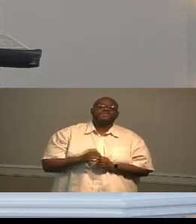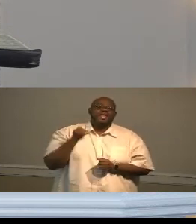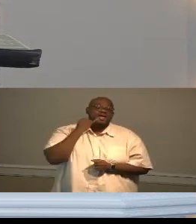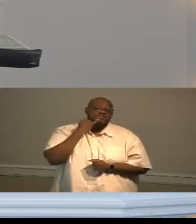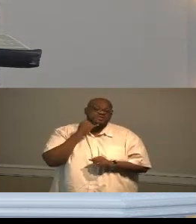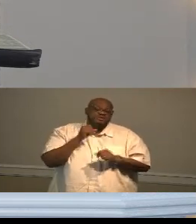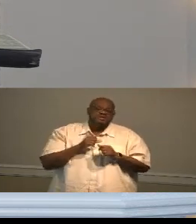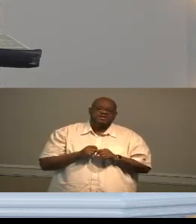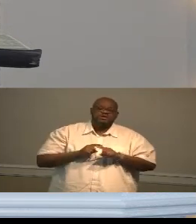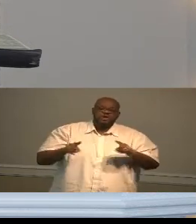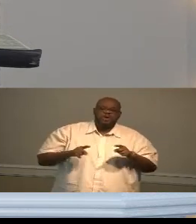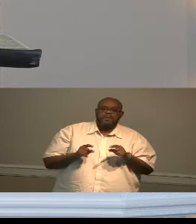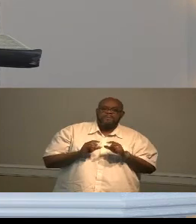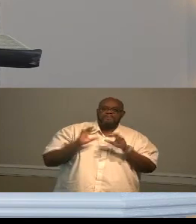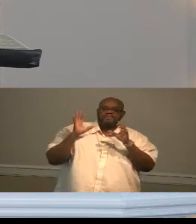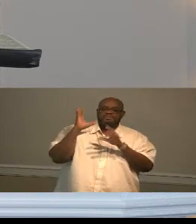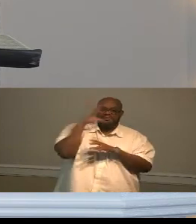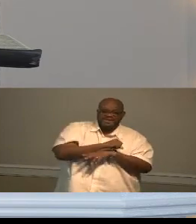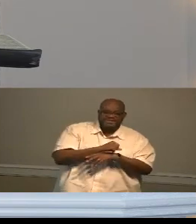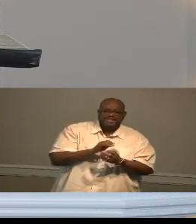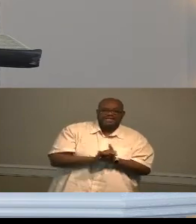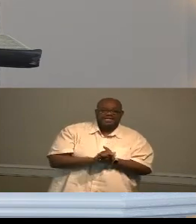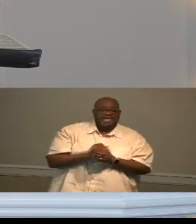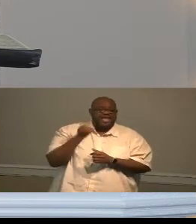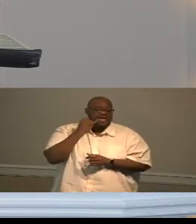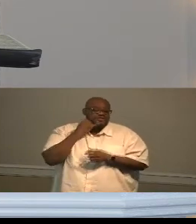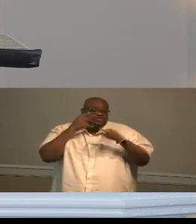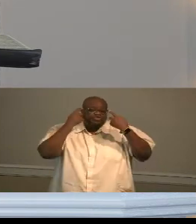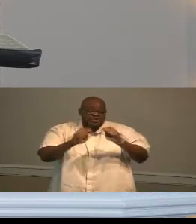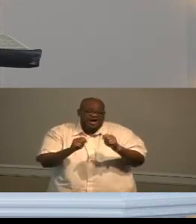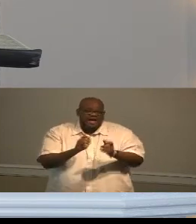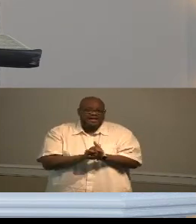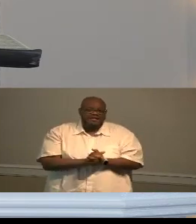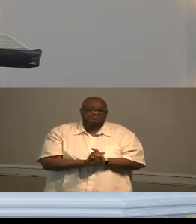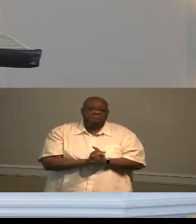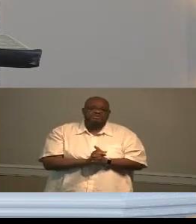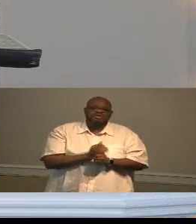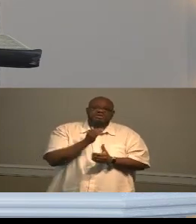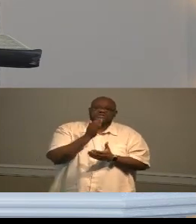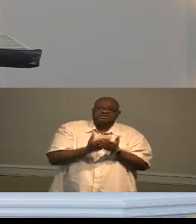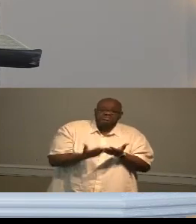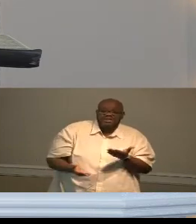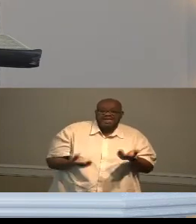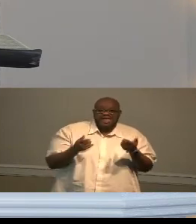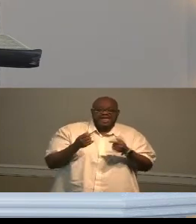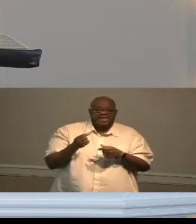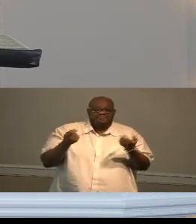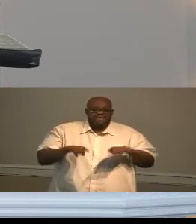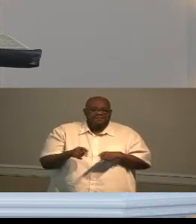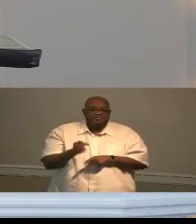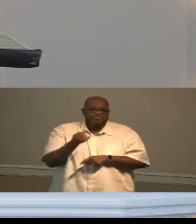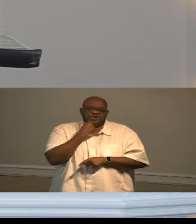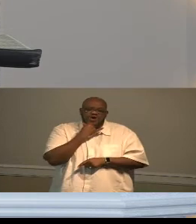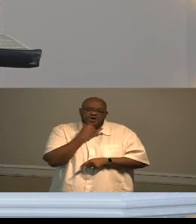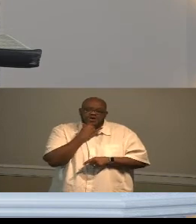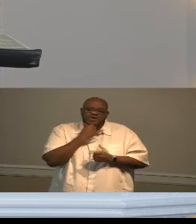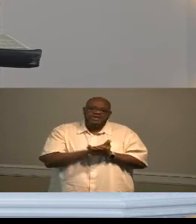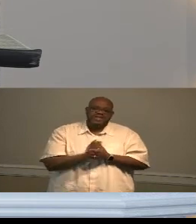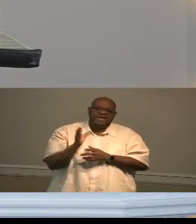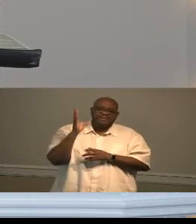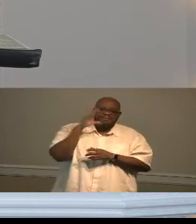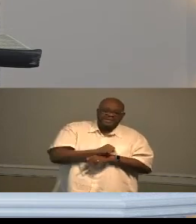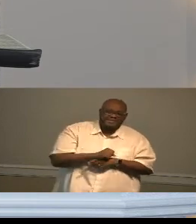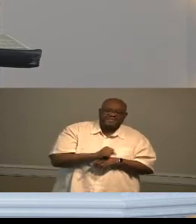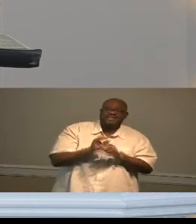If a shot was missed, that means a shot was attempted, but somehow something went wrong in the attempt that caused the shot to be missed, and